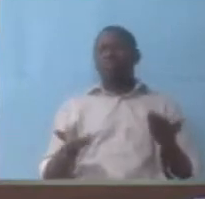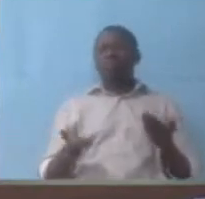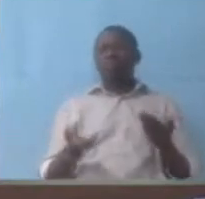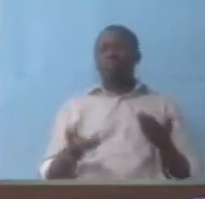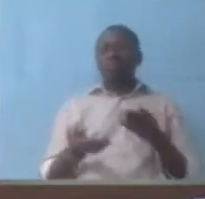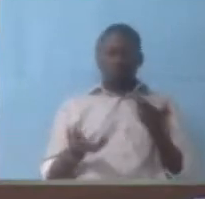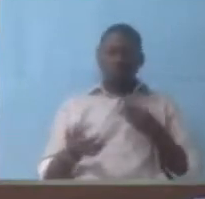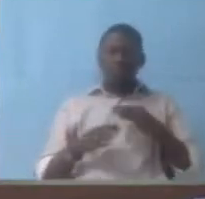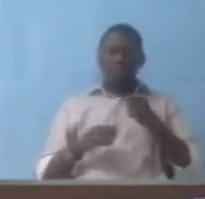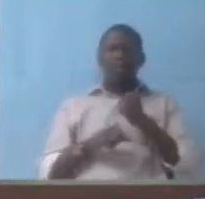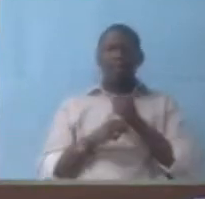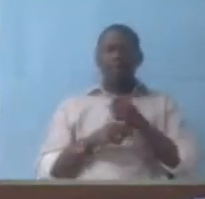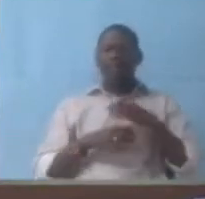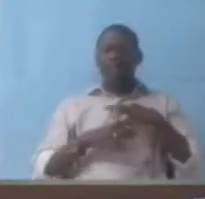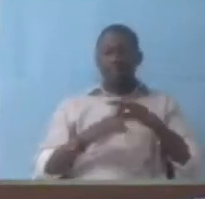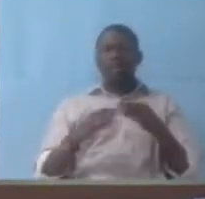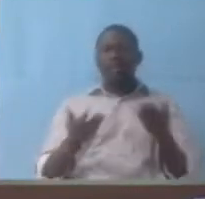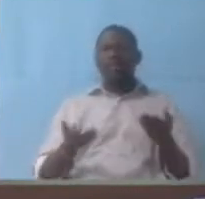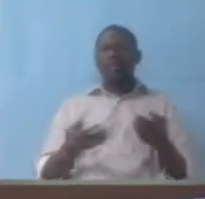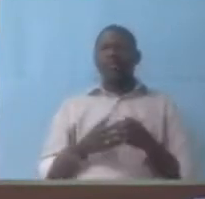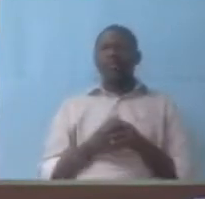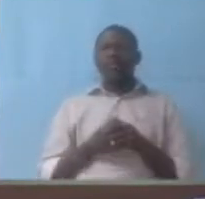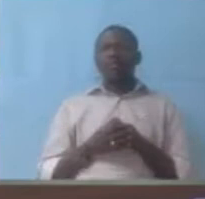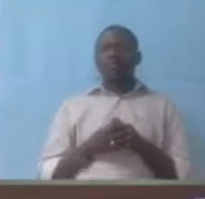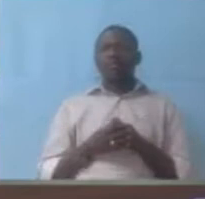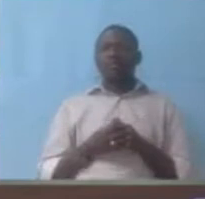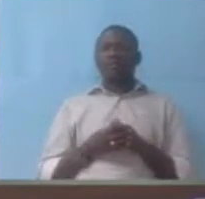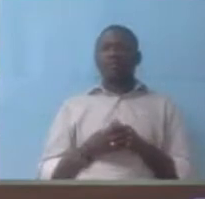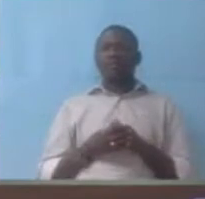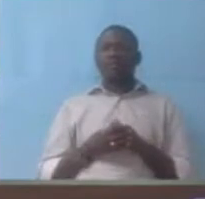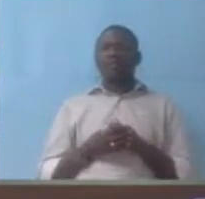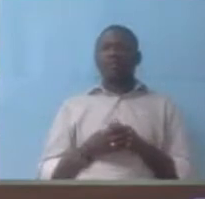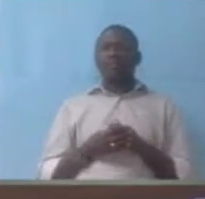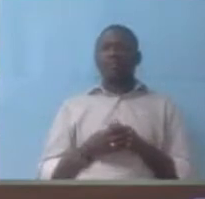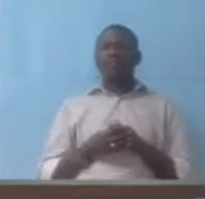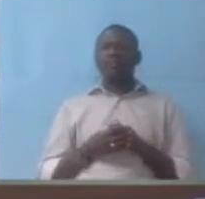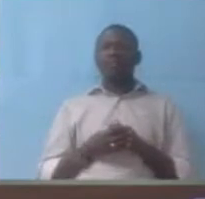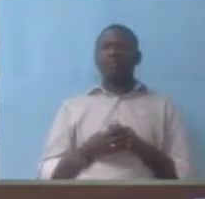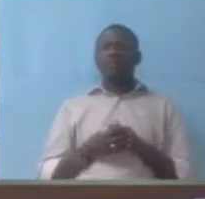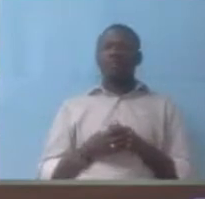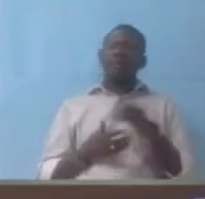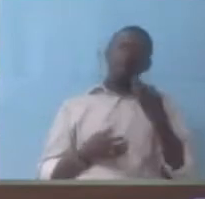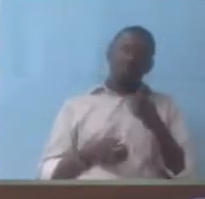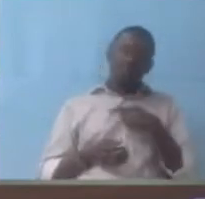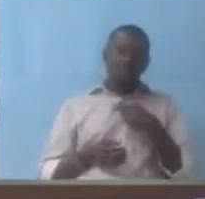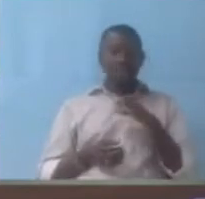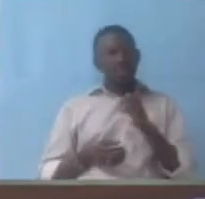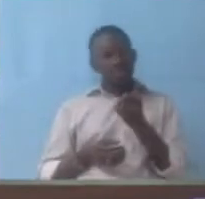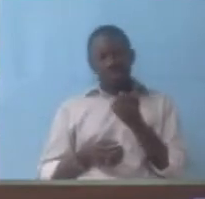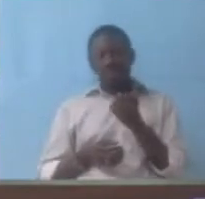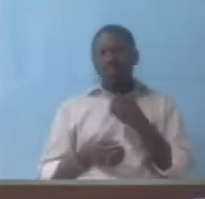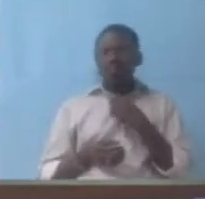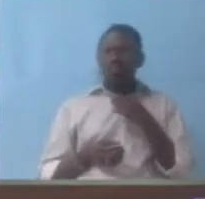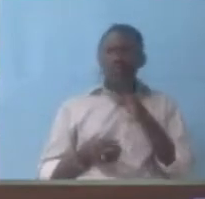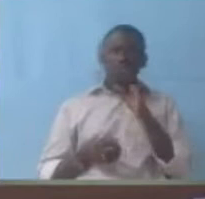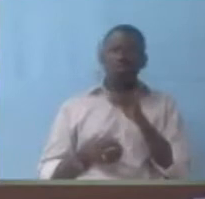ula solo mumenti wotembo. Could we contain the excesses of the military? Fudu itelbela na tambikulu menu kena keka